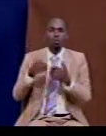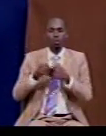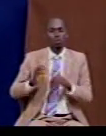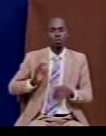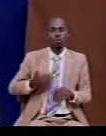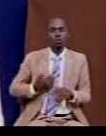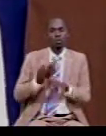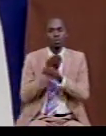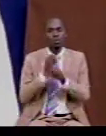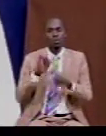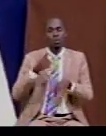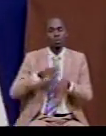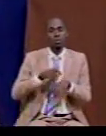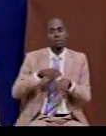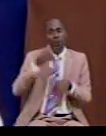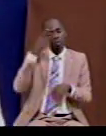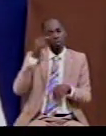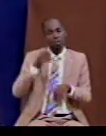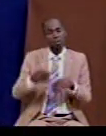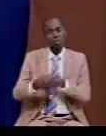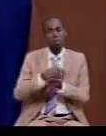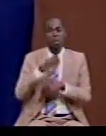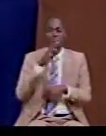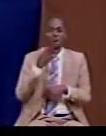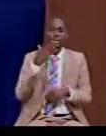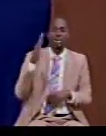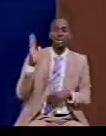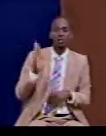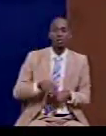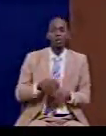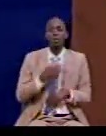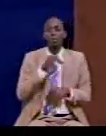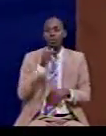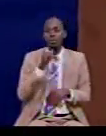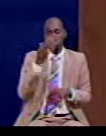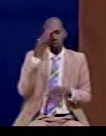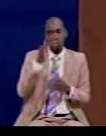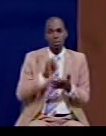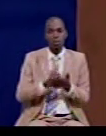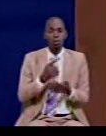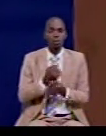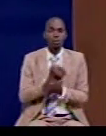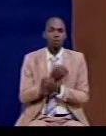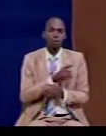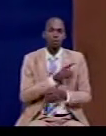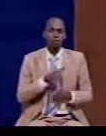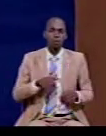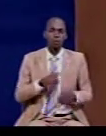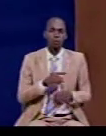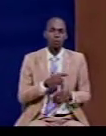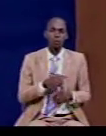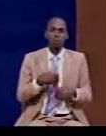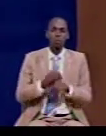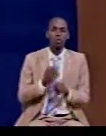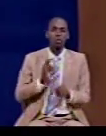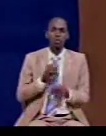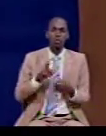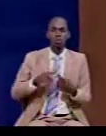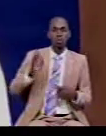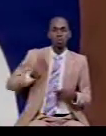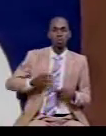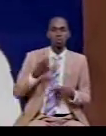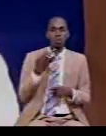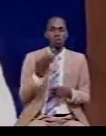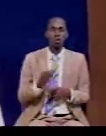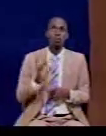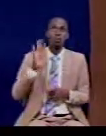the loving Lord took our place, making us beneficiaries of his death through grace, commissioned to preach the gospel to every